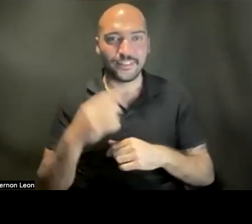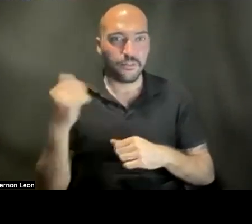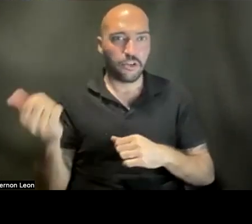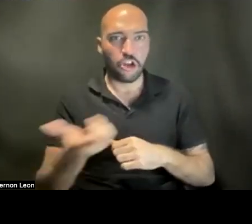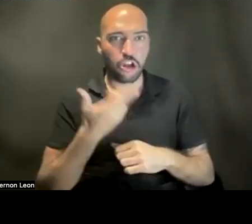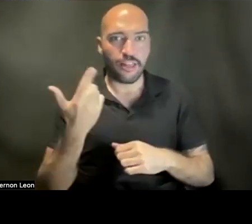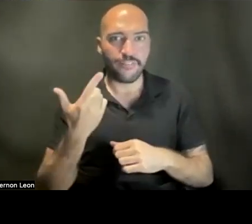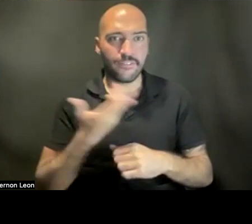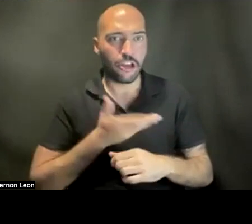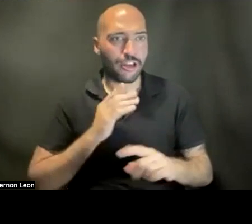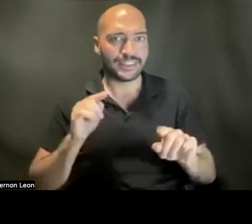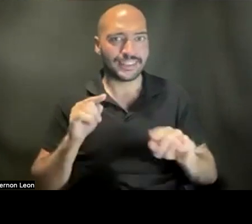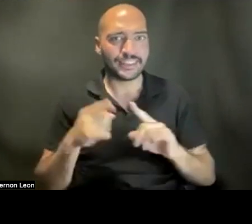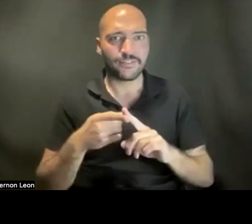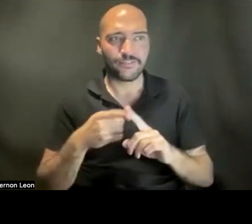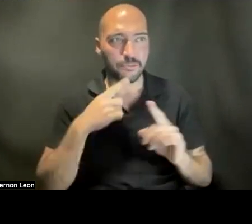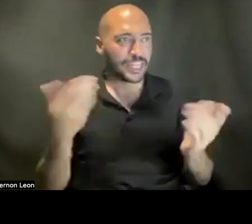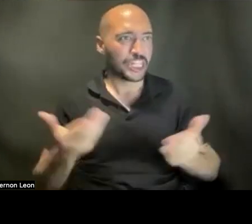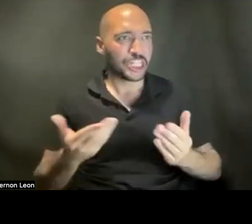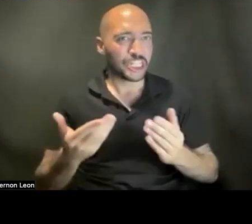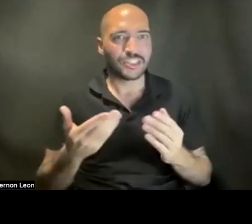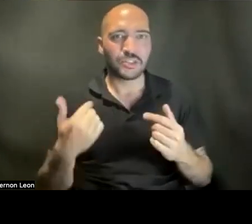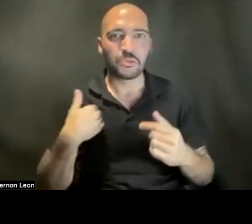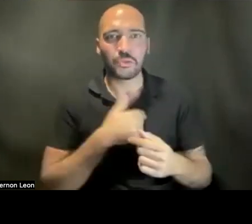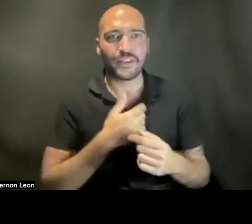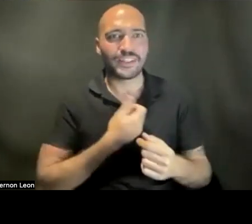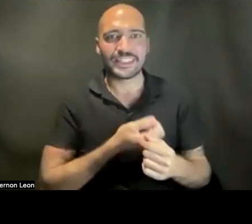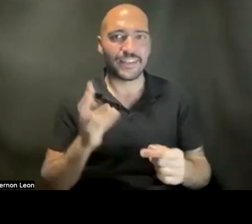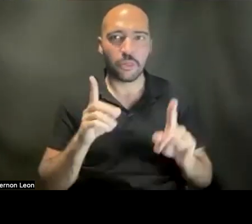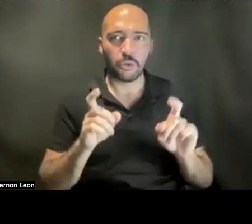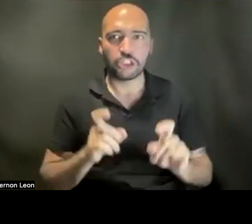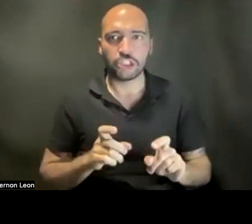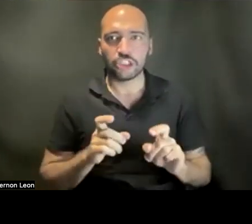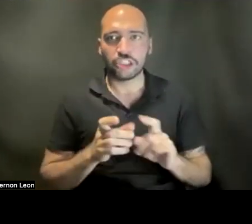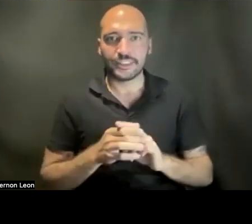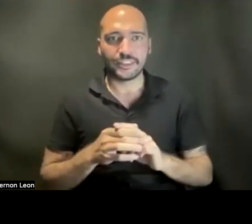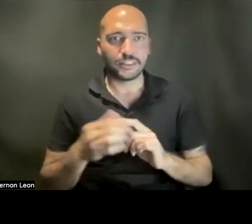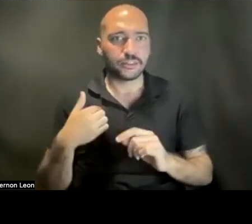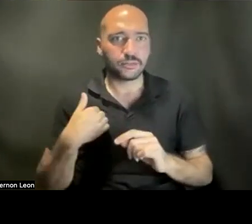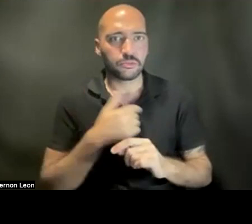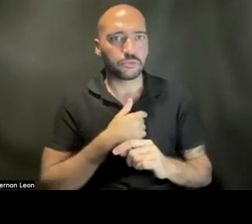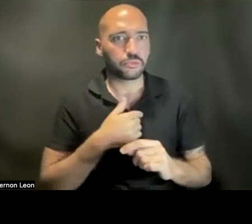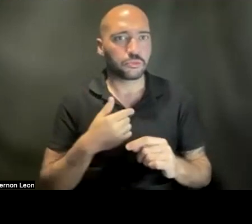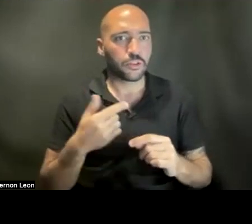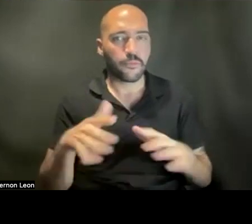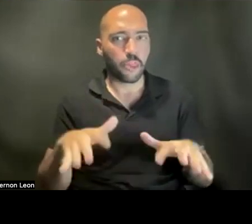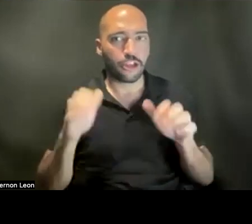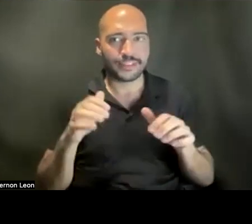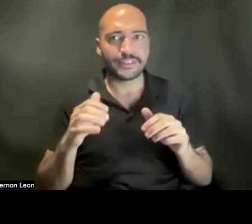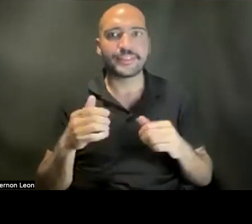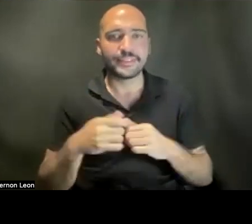of our attendees for being here along the way. We have several questions that we would from our